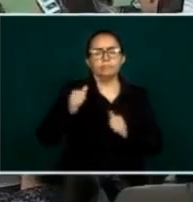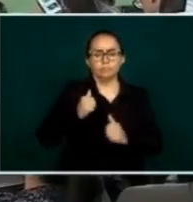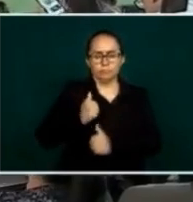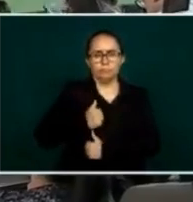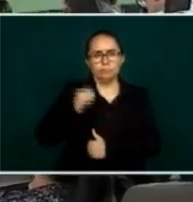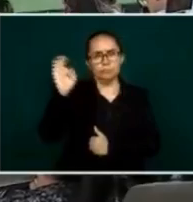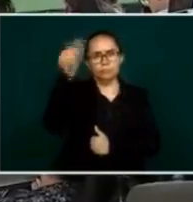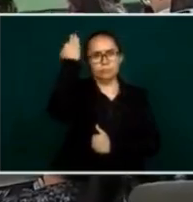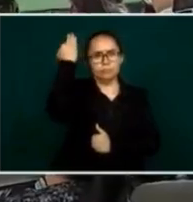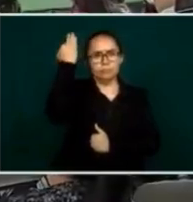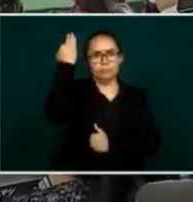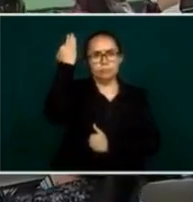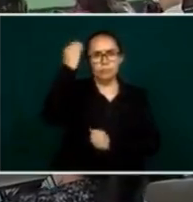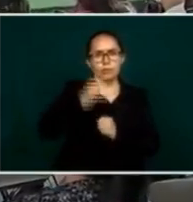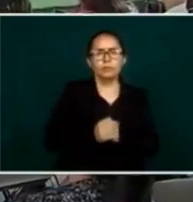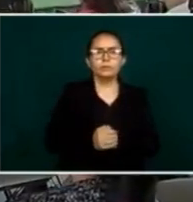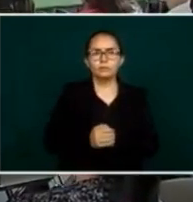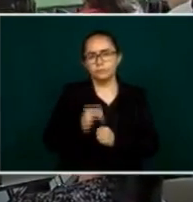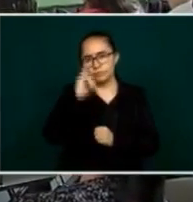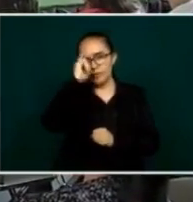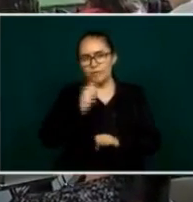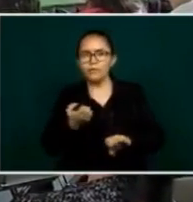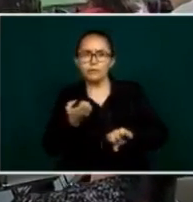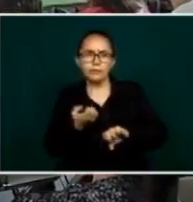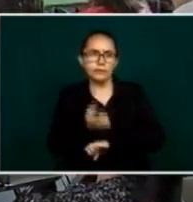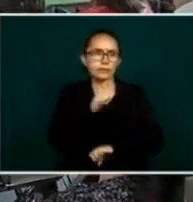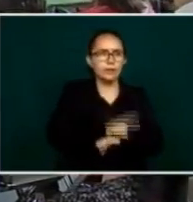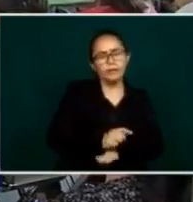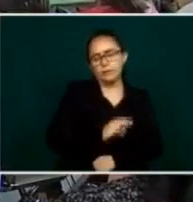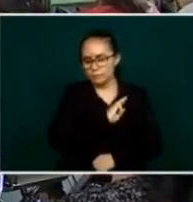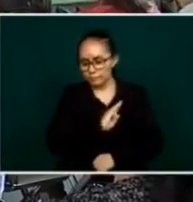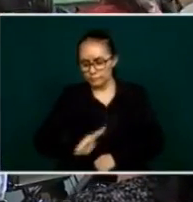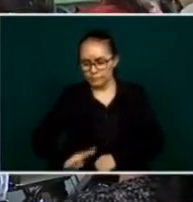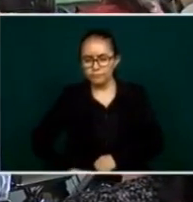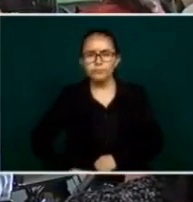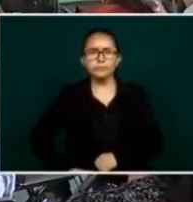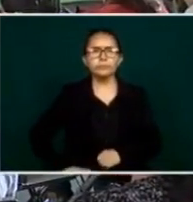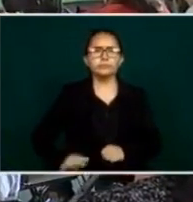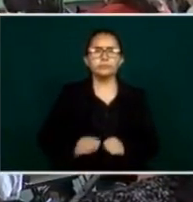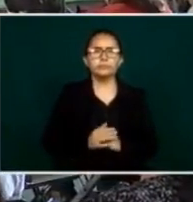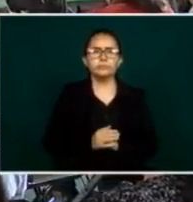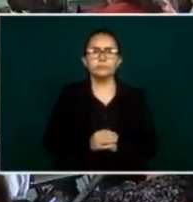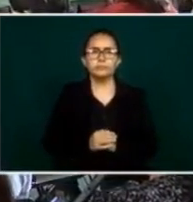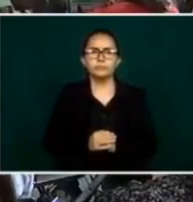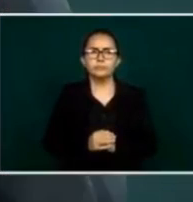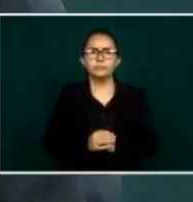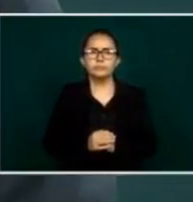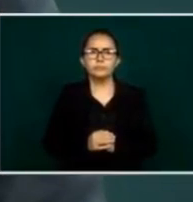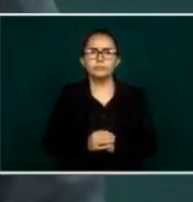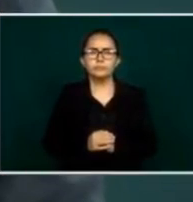coordinated with state governments and municipalities.